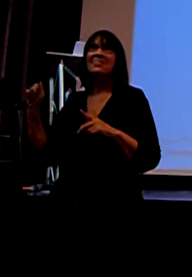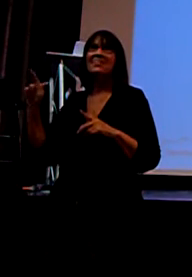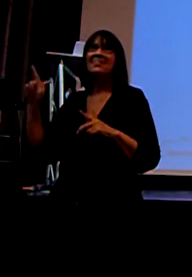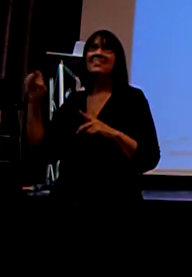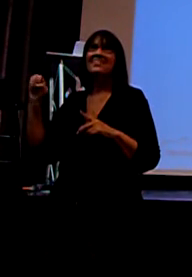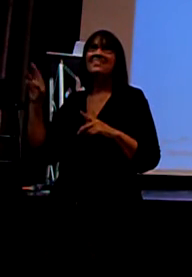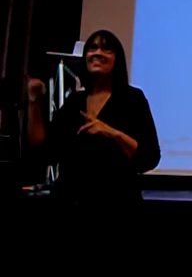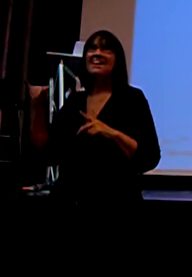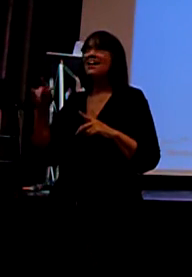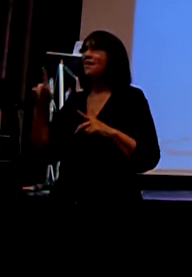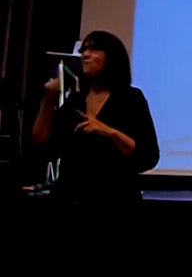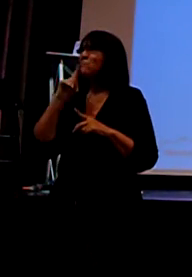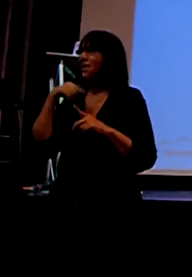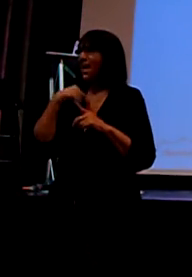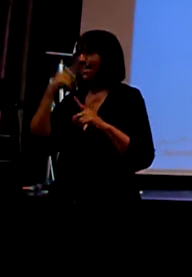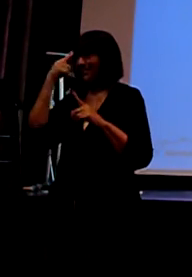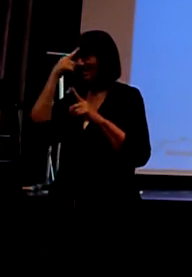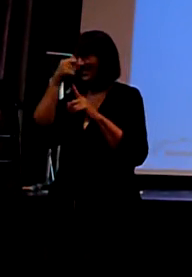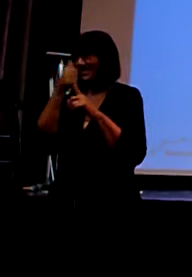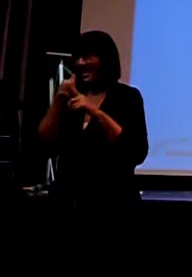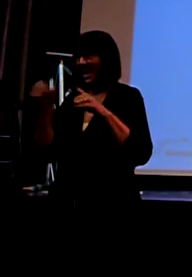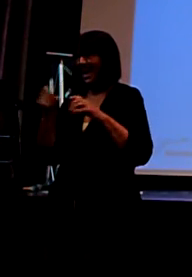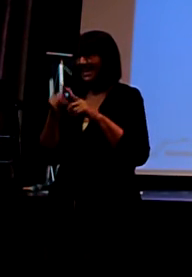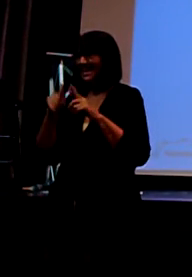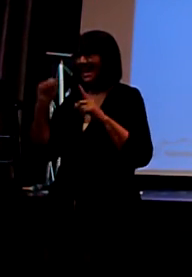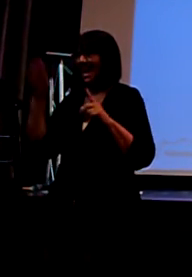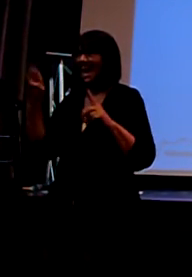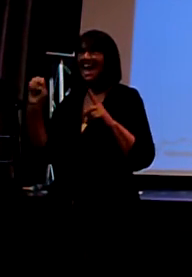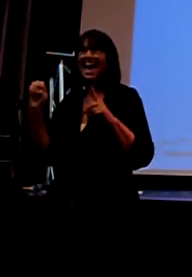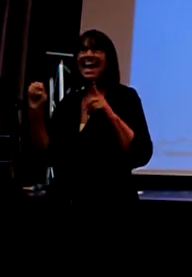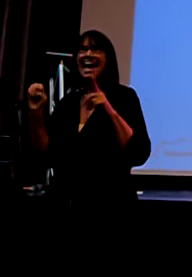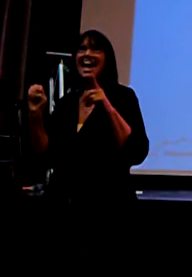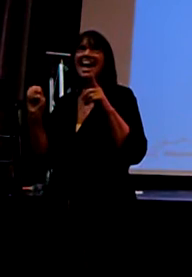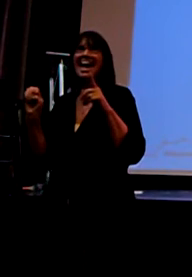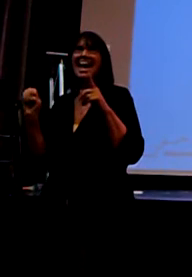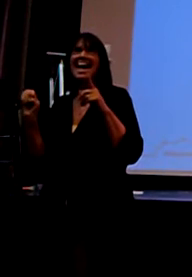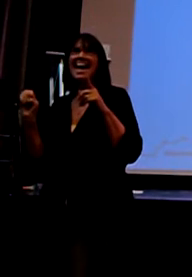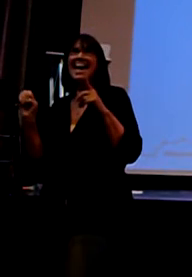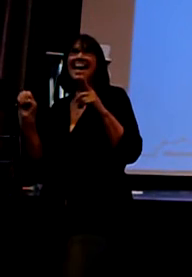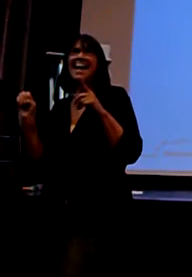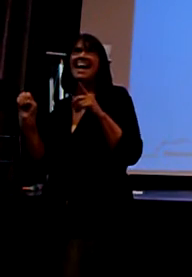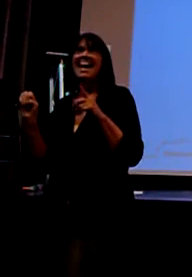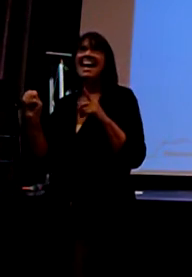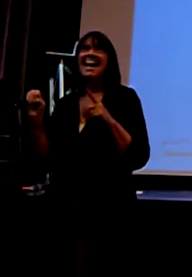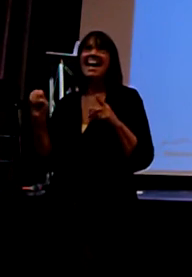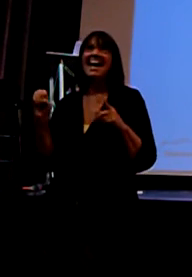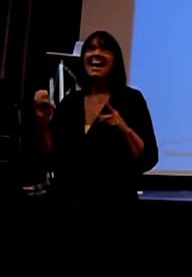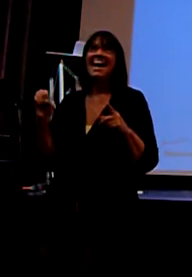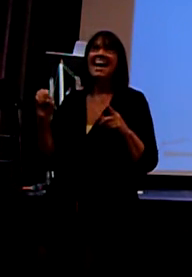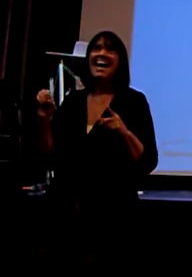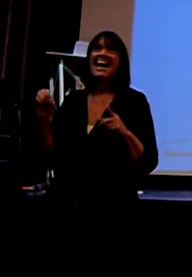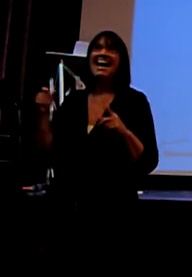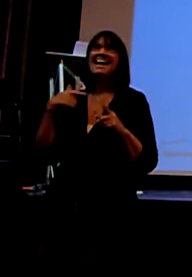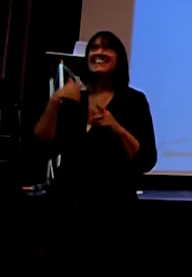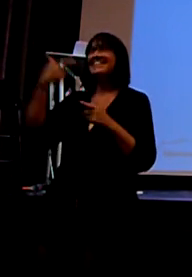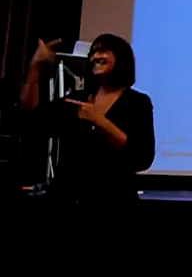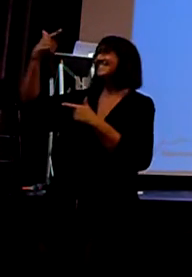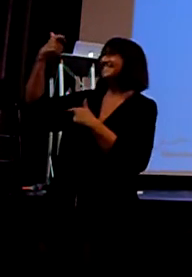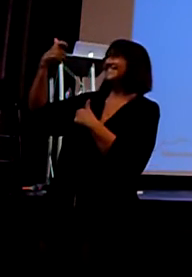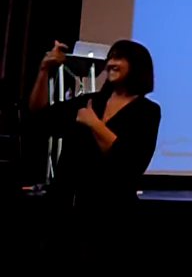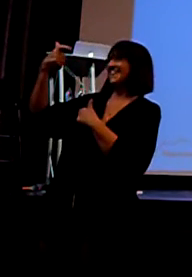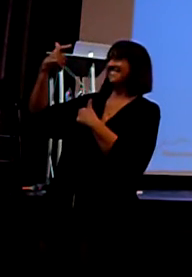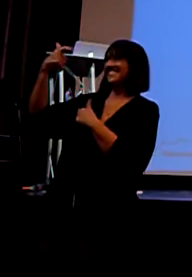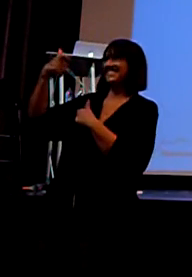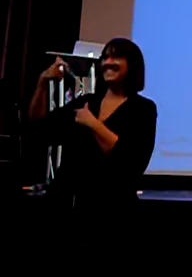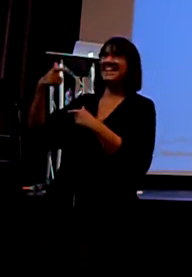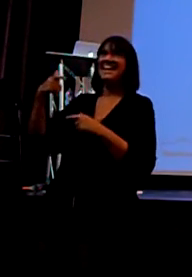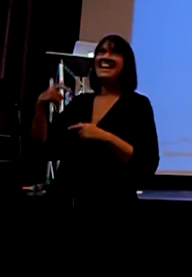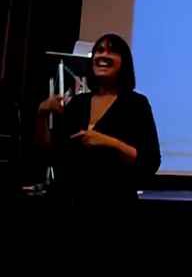from Boca Raton. Fantastic. I'll buy you a drink later. Thank you. Thank you. Selfie.